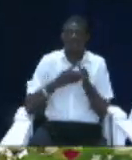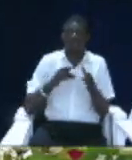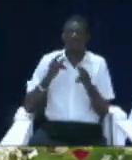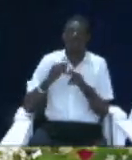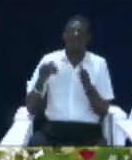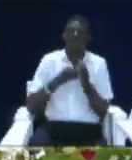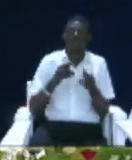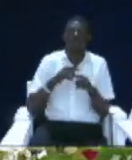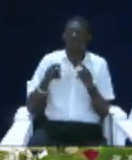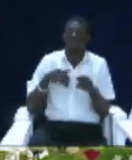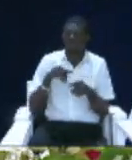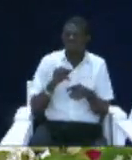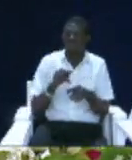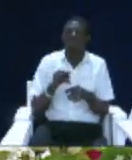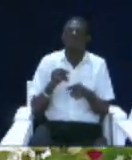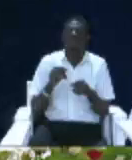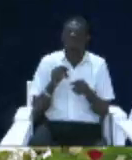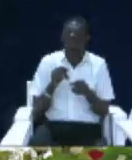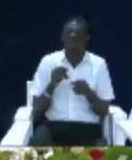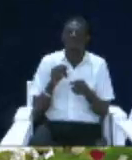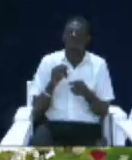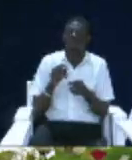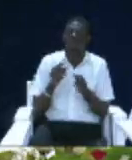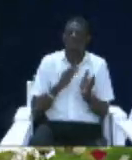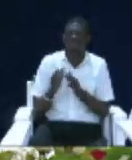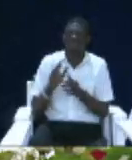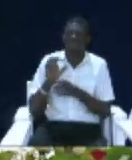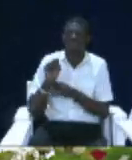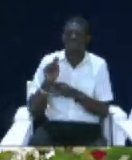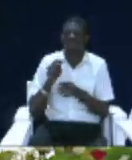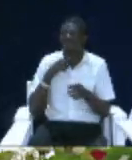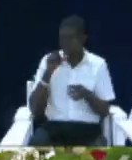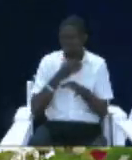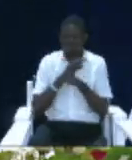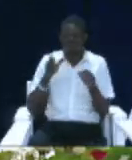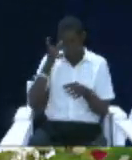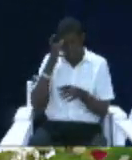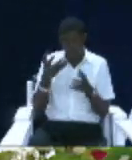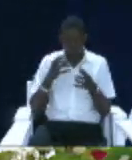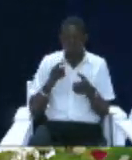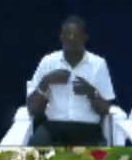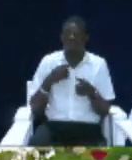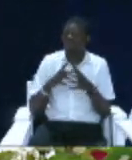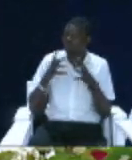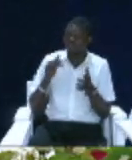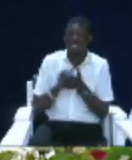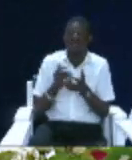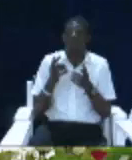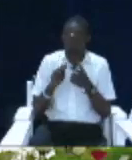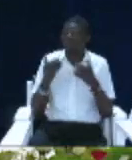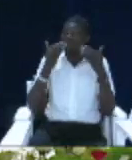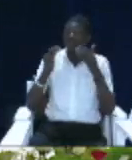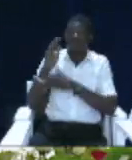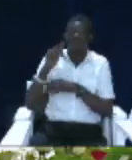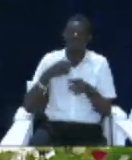Ministry. But still yet, set 49, I was not free. The devil wanted me so bad. But I want to thank God.